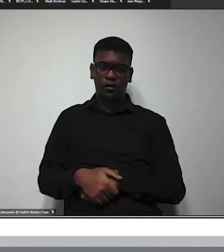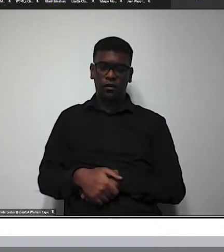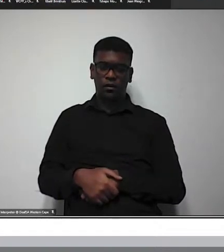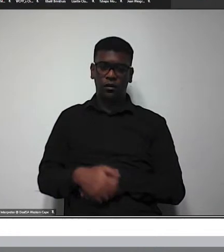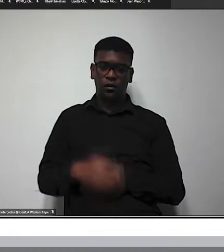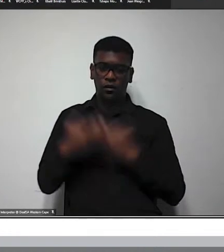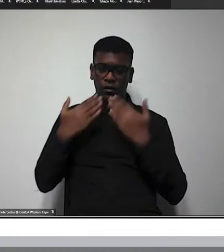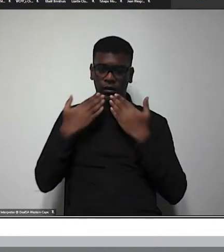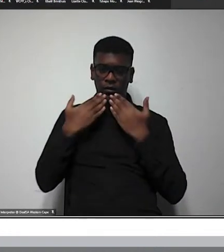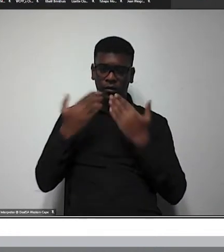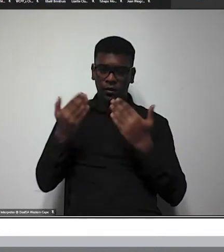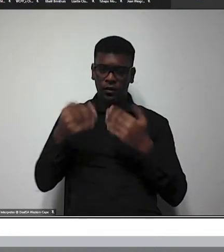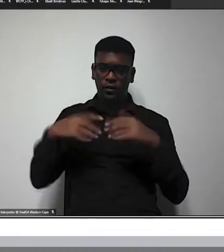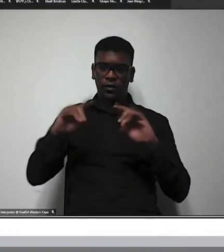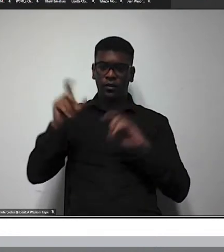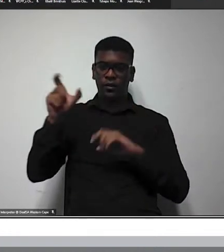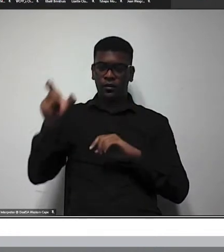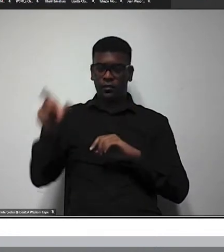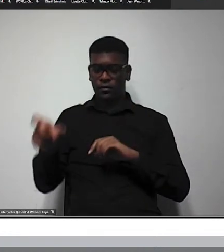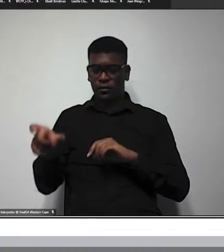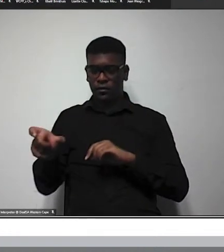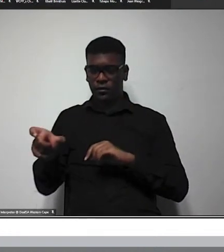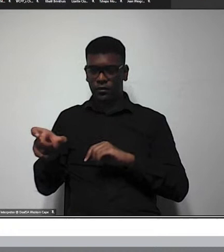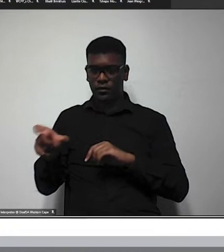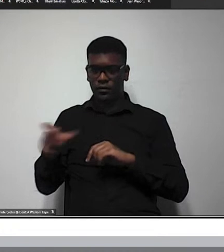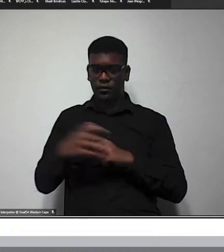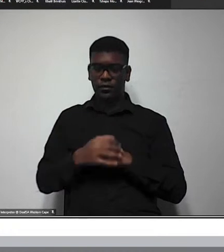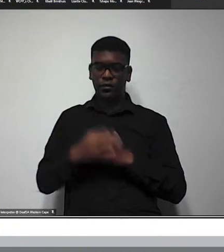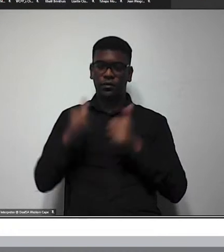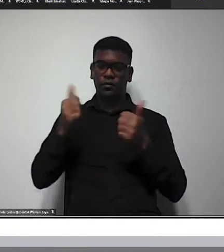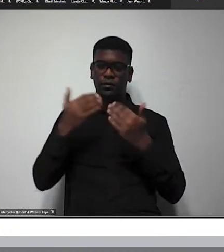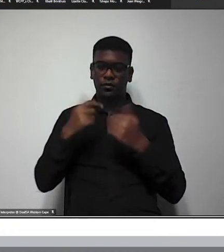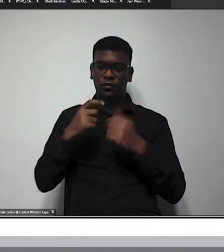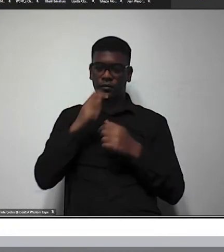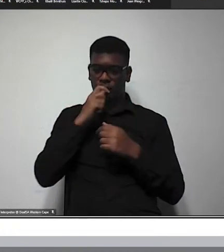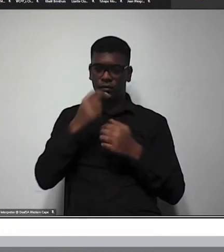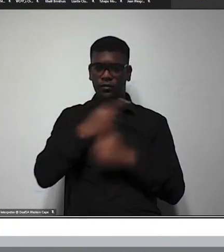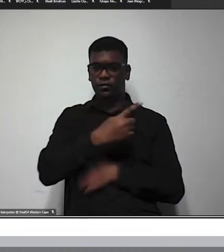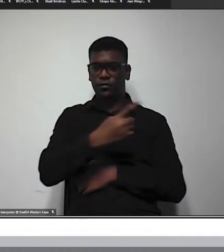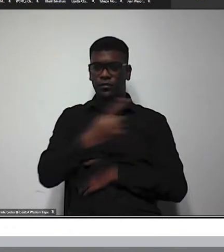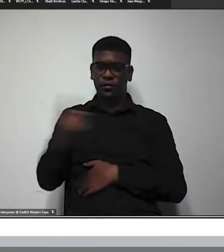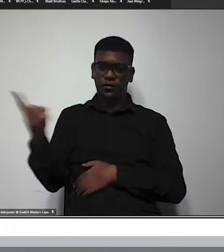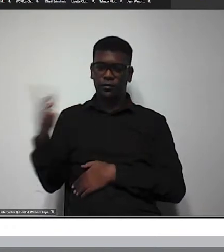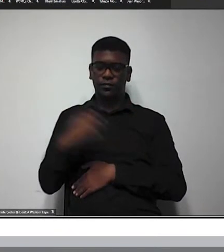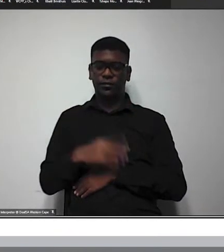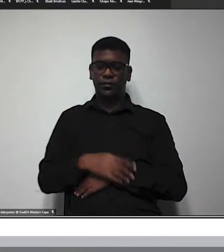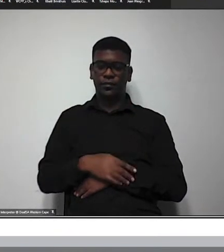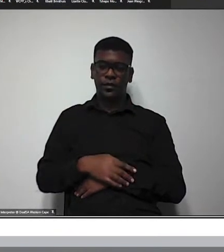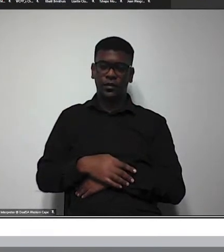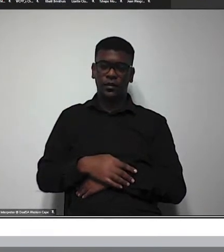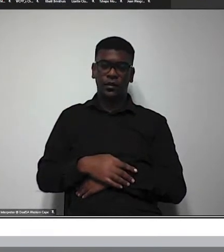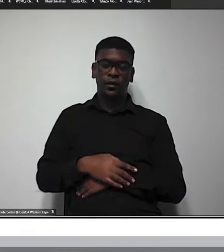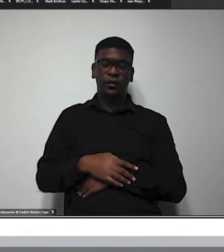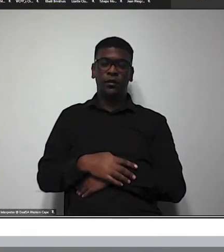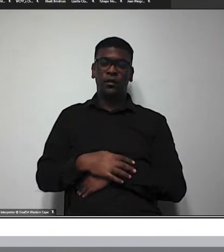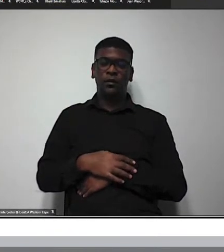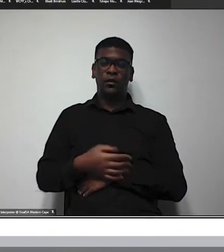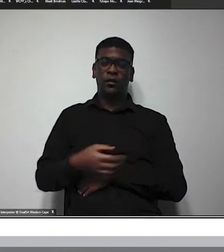Thank you very much, Chair. Chair, yes, and good morning again to everybody, all the colleagues. Chair,